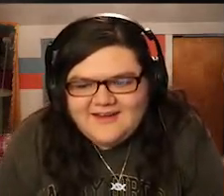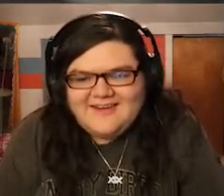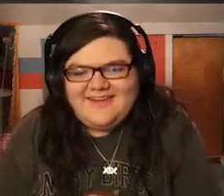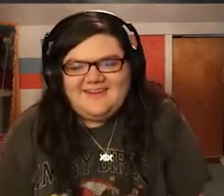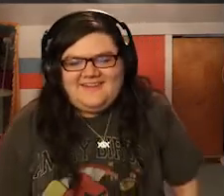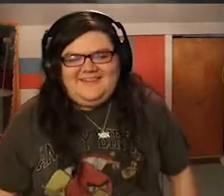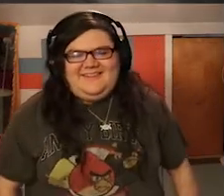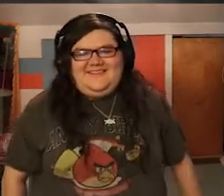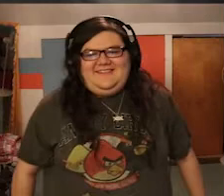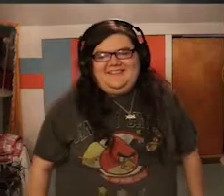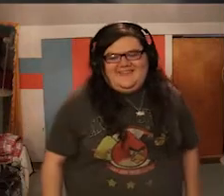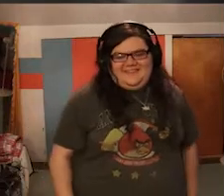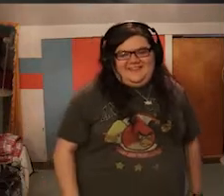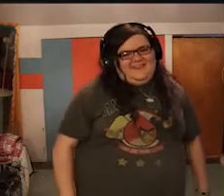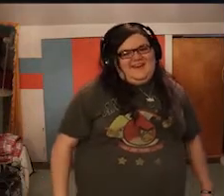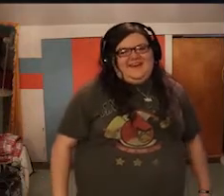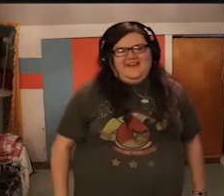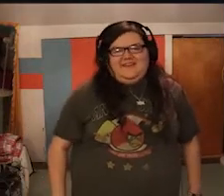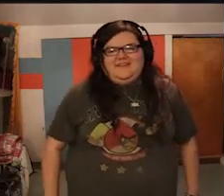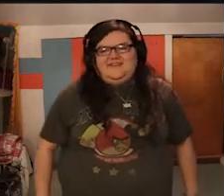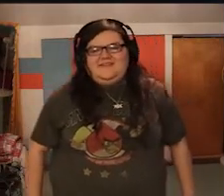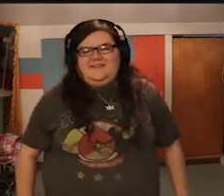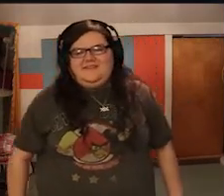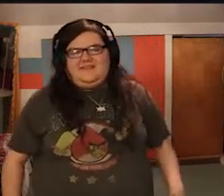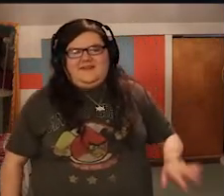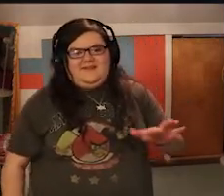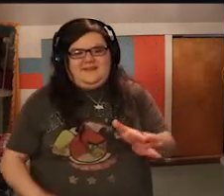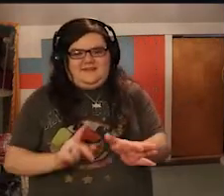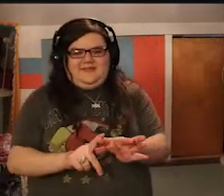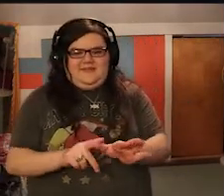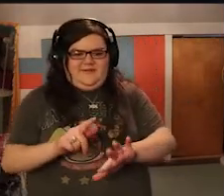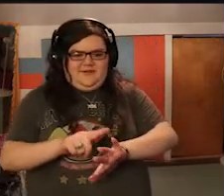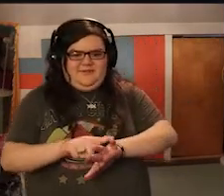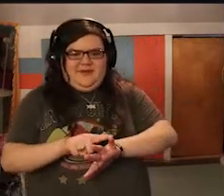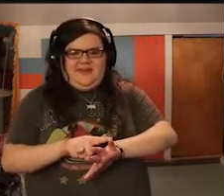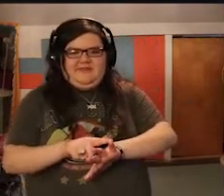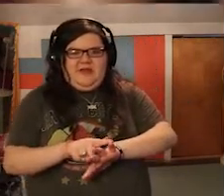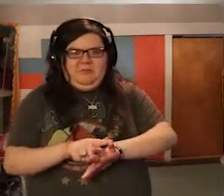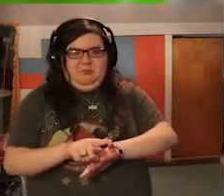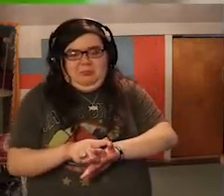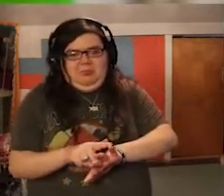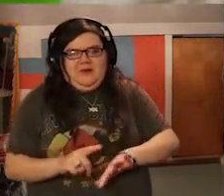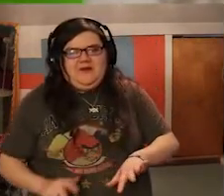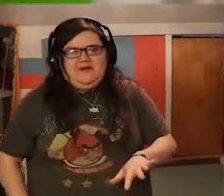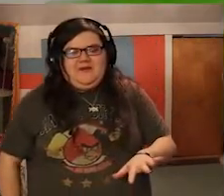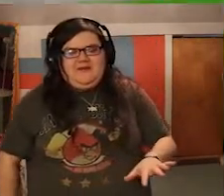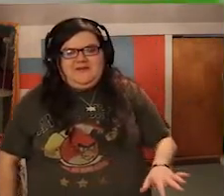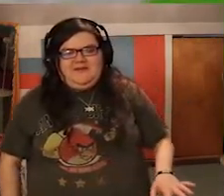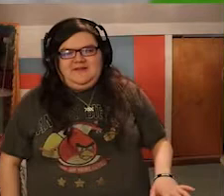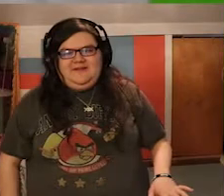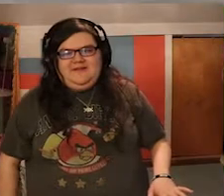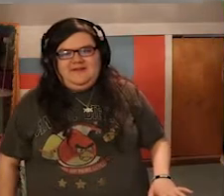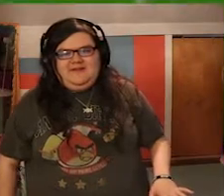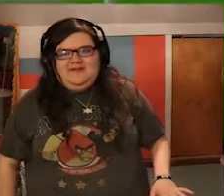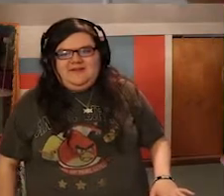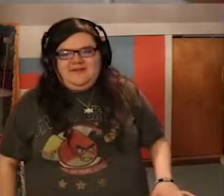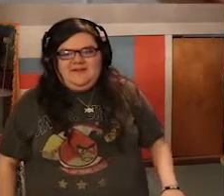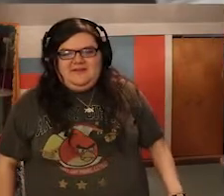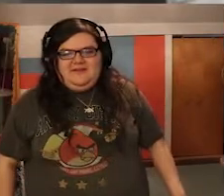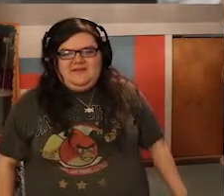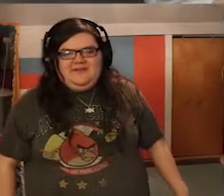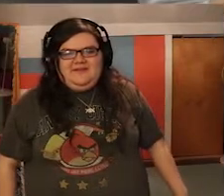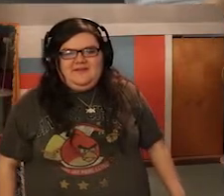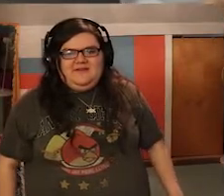that's fine. It's just an odd place to start. Yeah. You start with either the thumb or the pinky, right? Why did you pull a face? I didn't pull a face. You